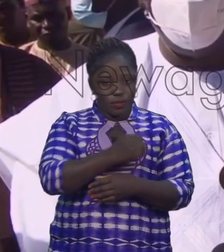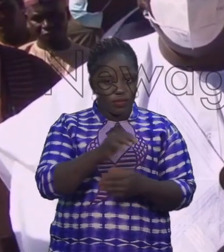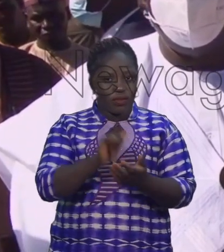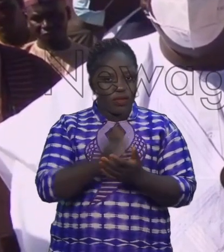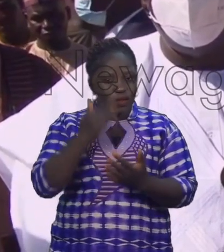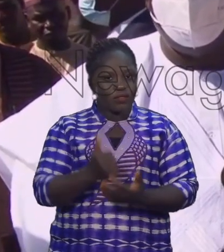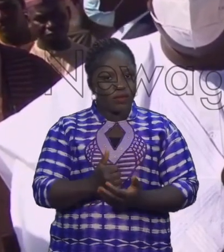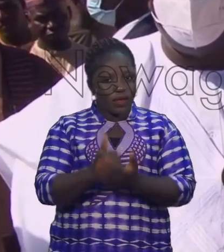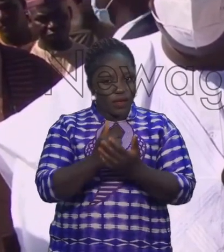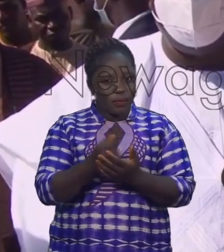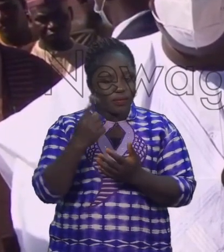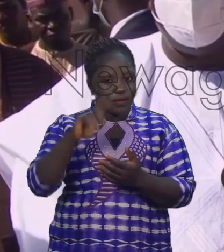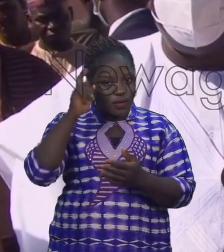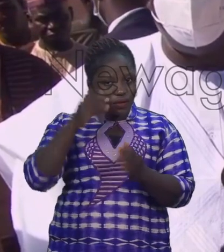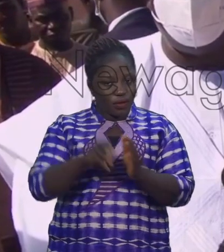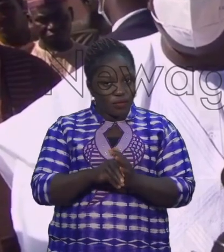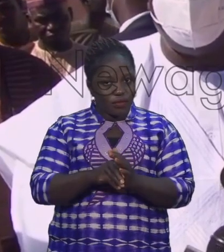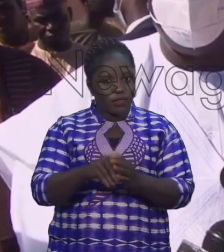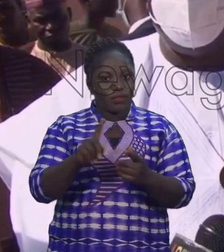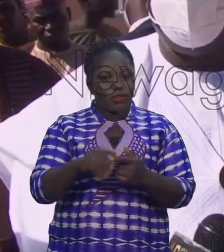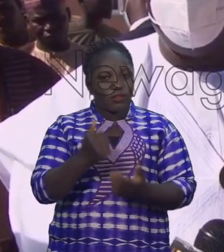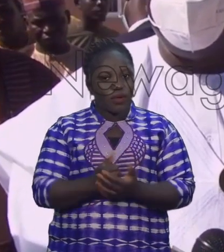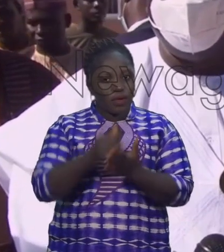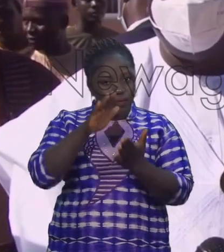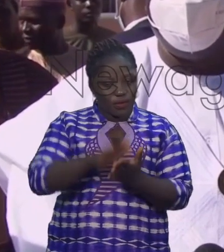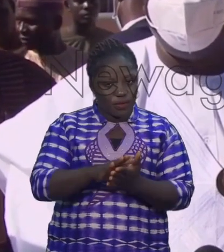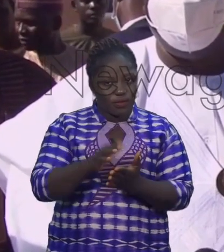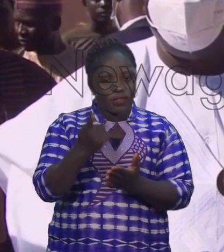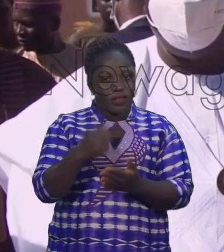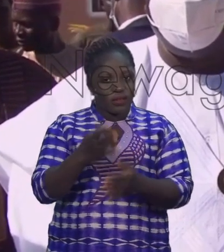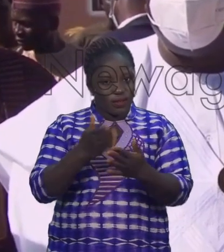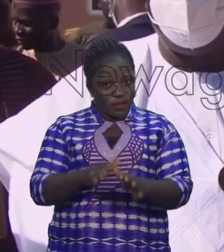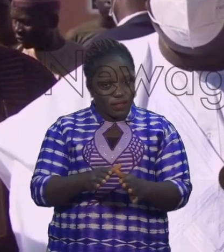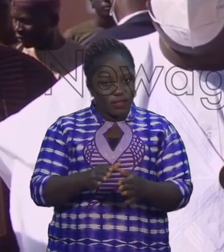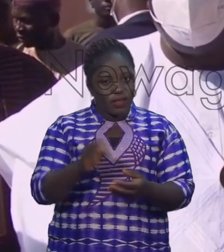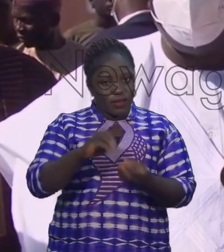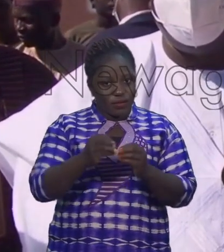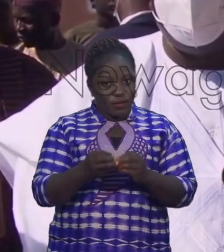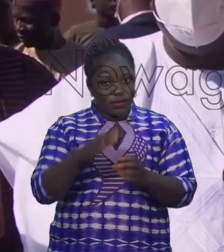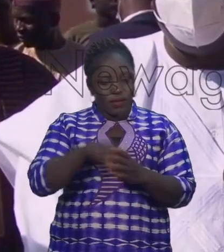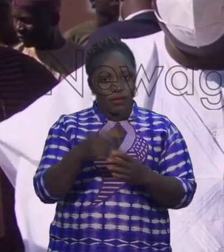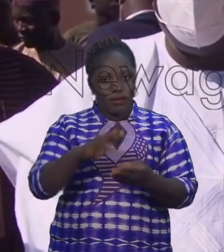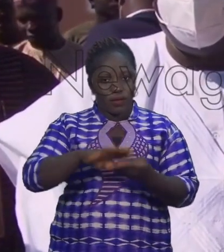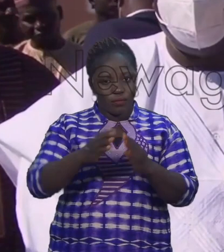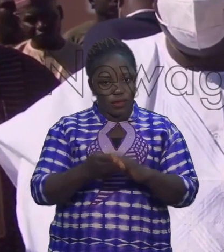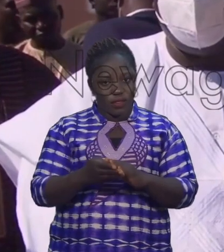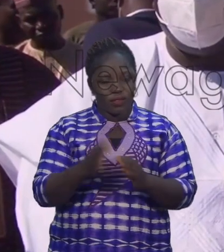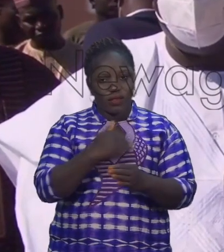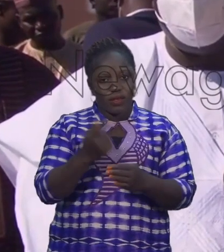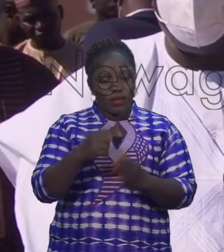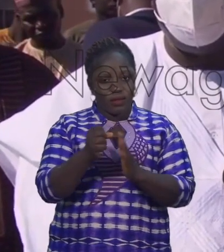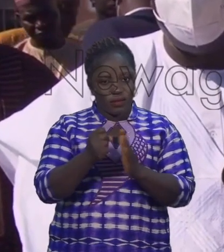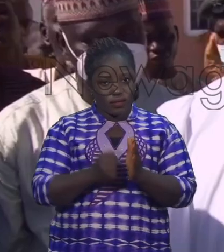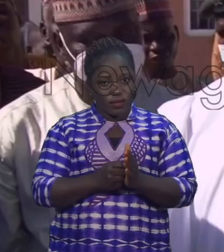survive. It will help government in reducing maternal mortality and infant mortality in this community, in this state, and